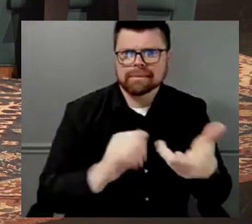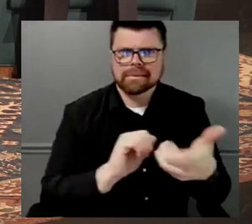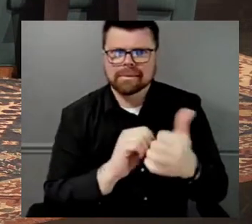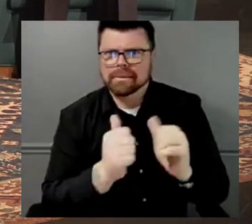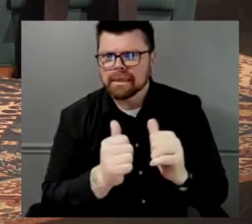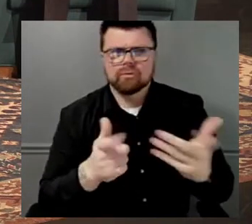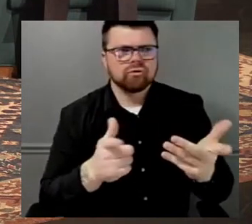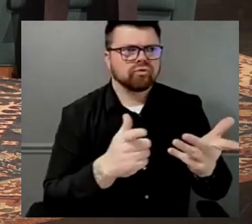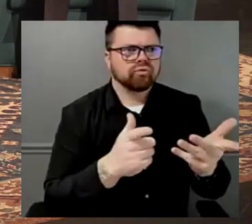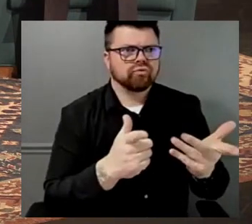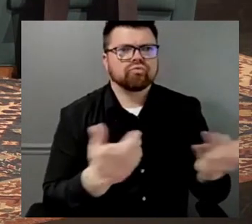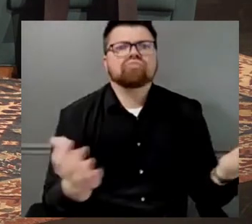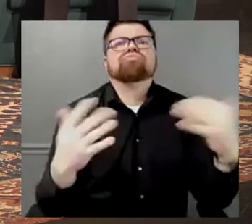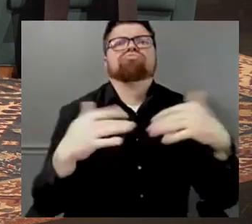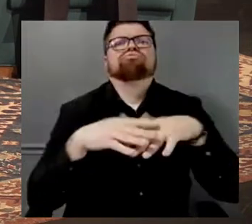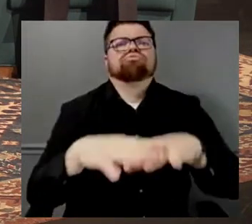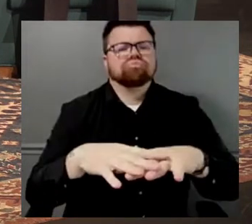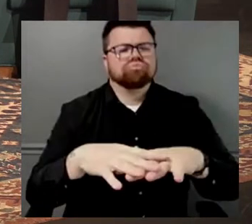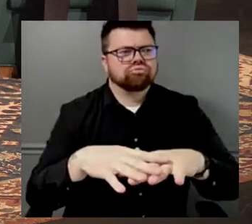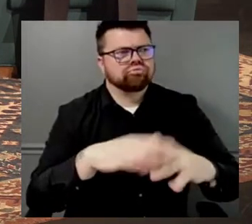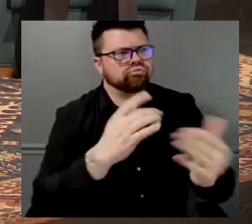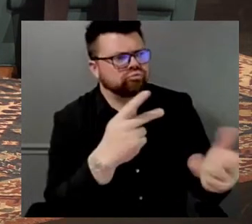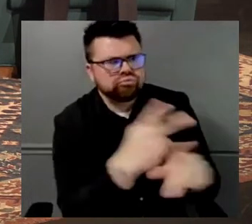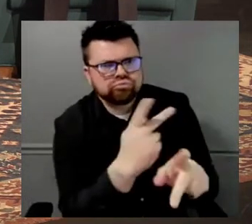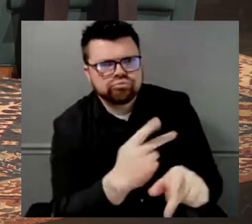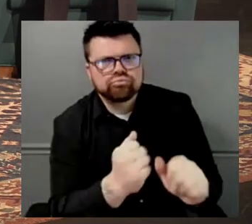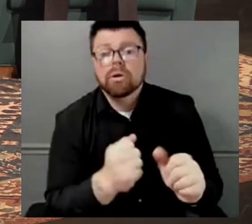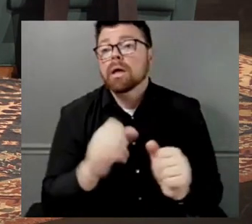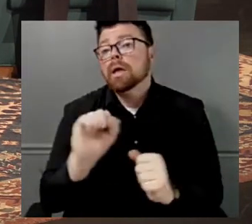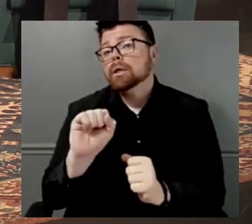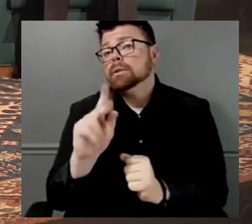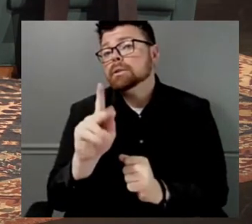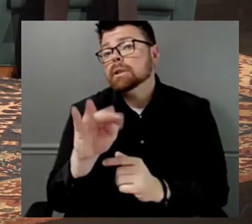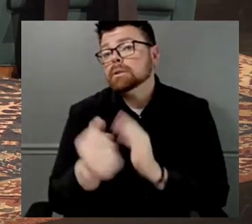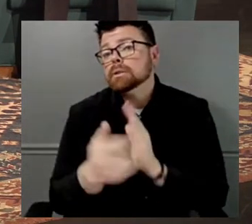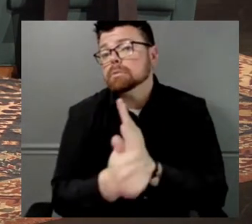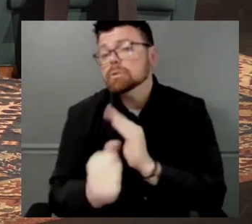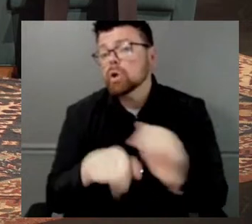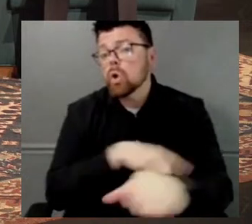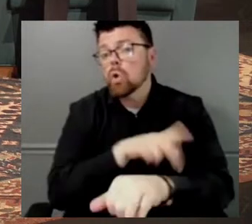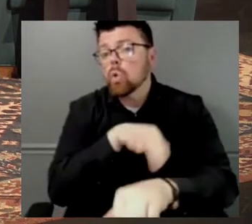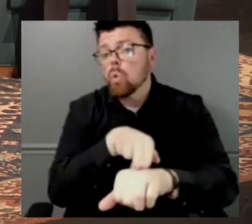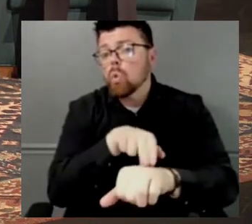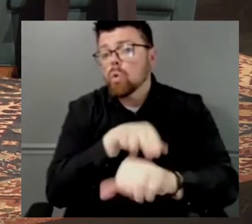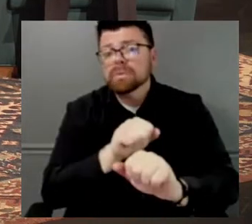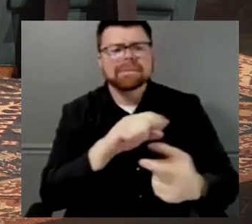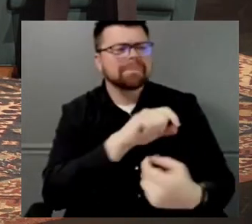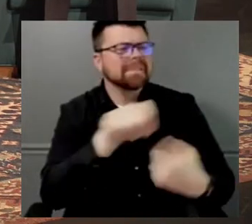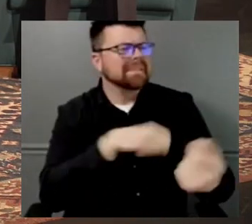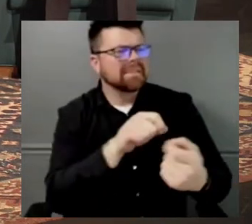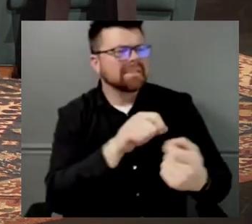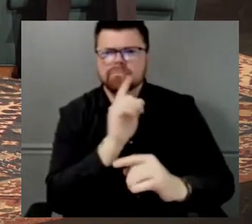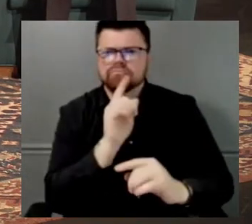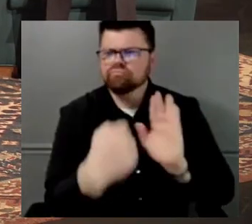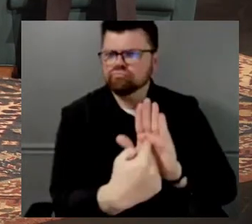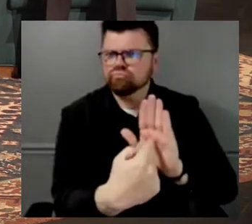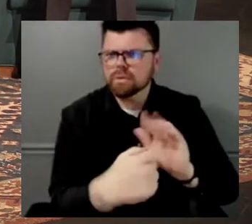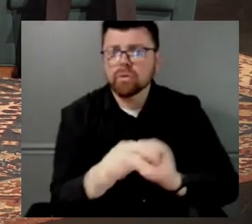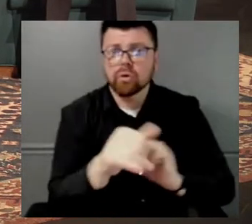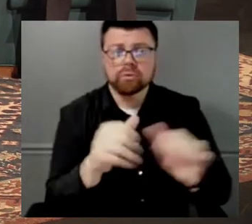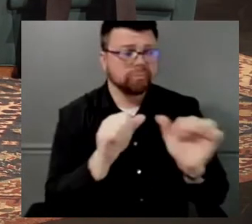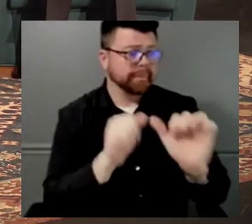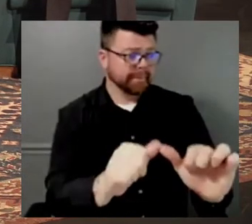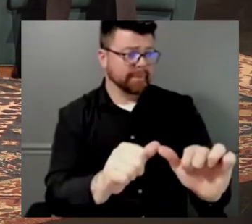again, of skills and norms, you go about doing that both in the specific instance, but in a way that also sustains the